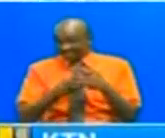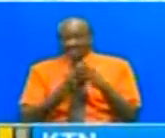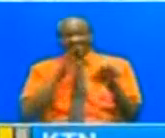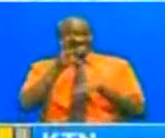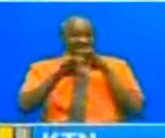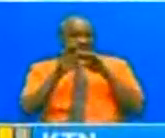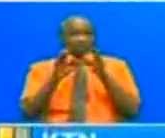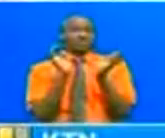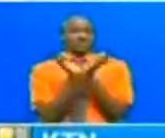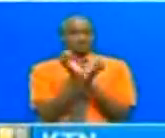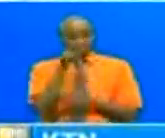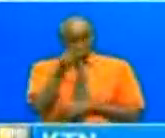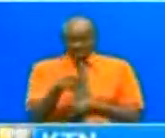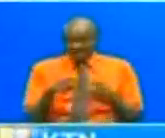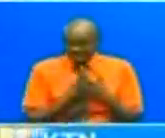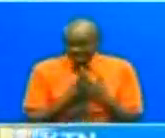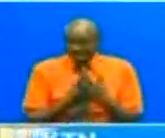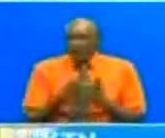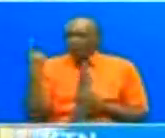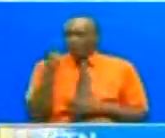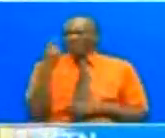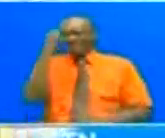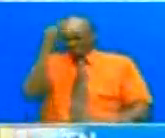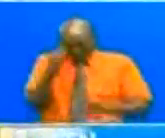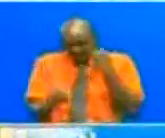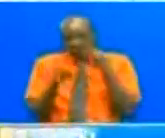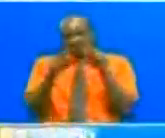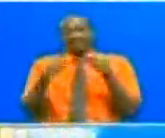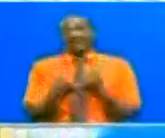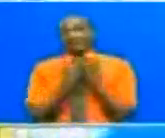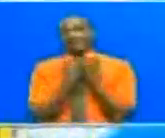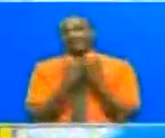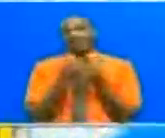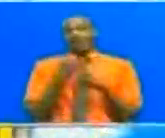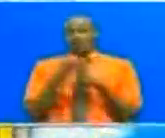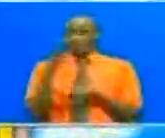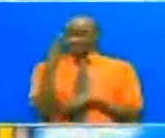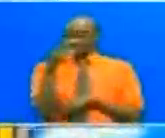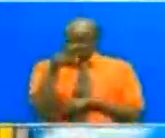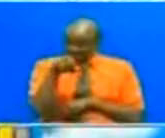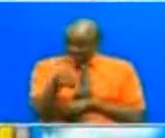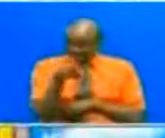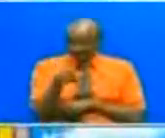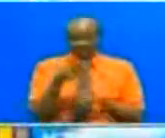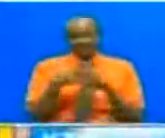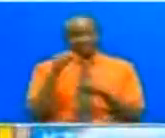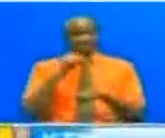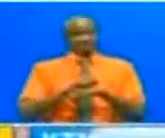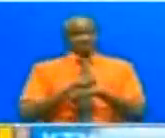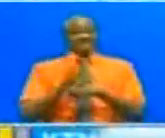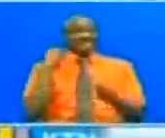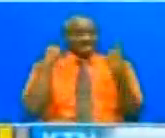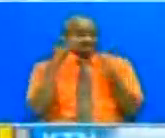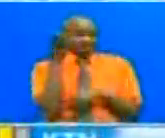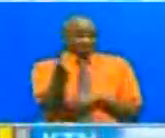the Nyayo National Stadium today. That was the only final event of the day, and the Form 3 student at the Saramek Secondary School in Kericho